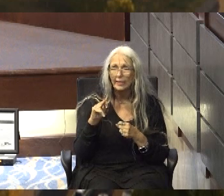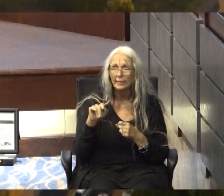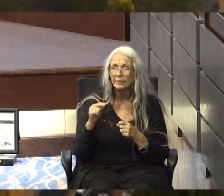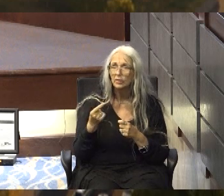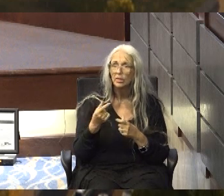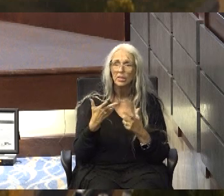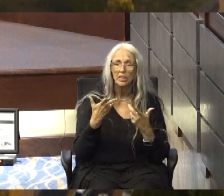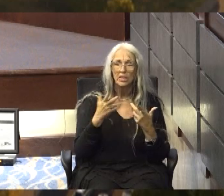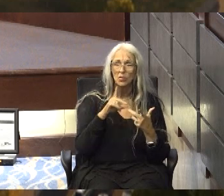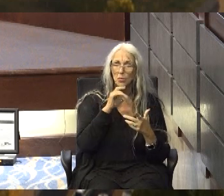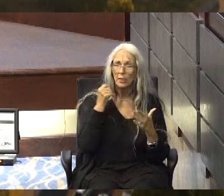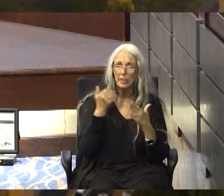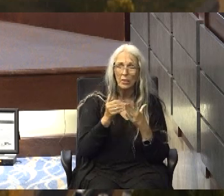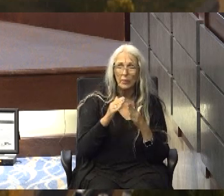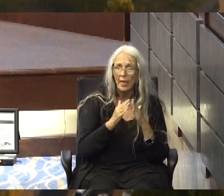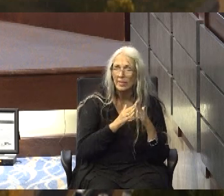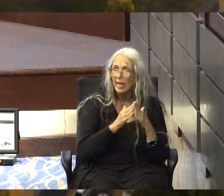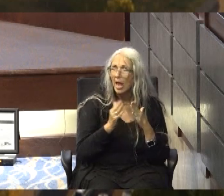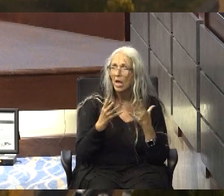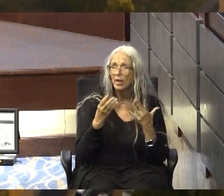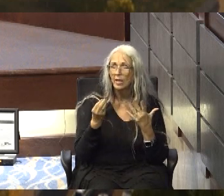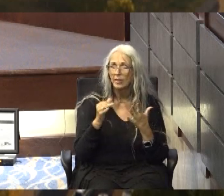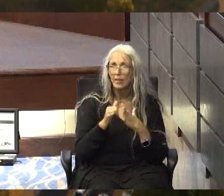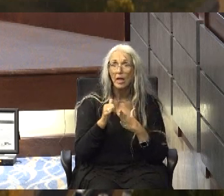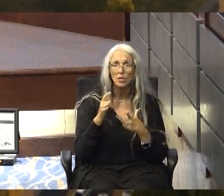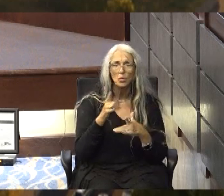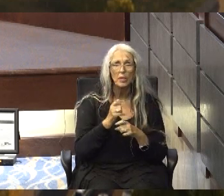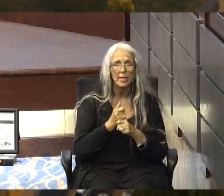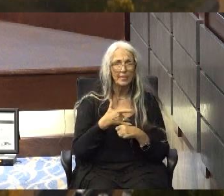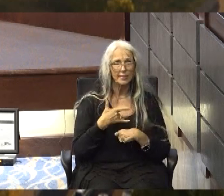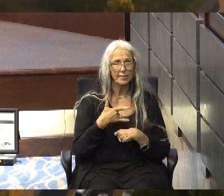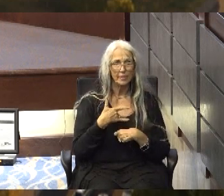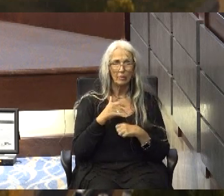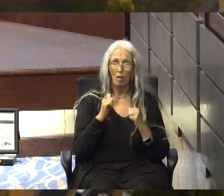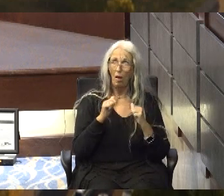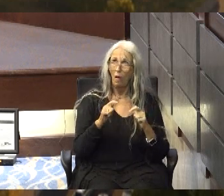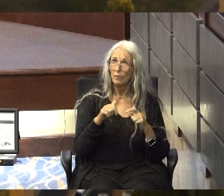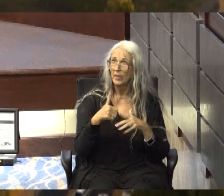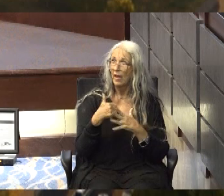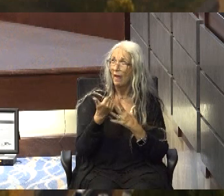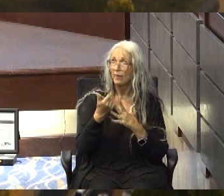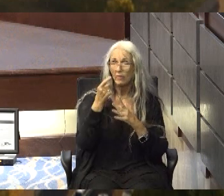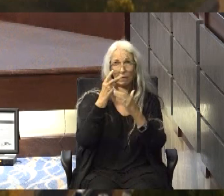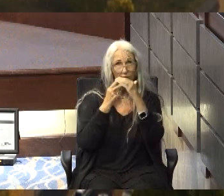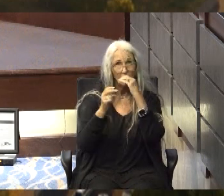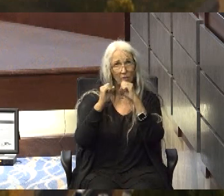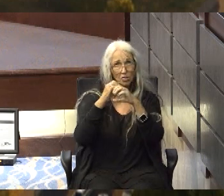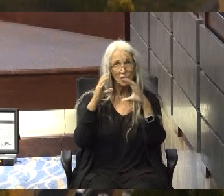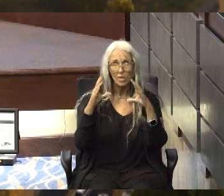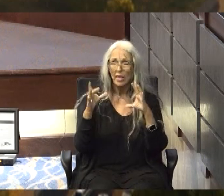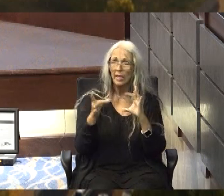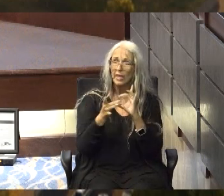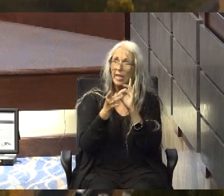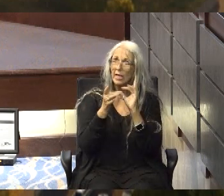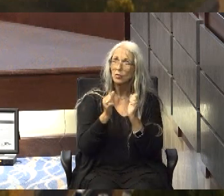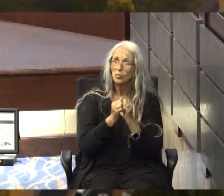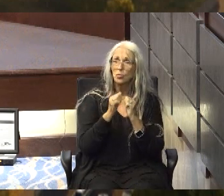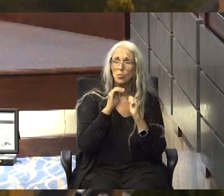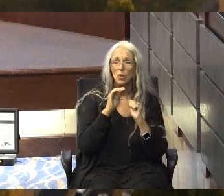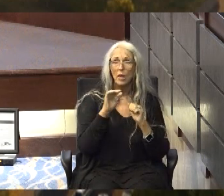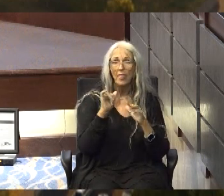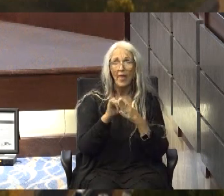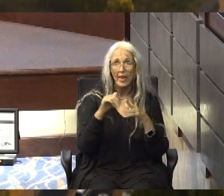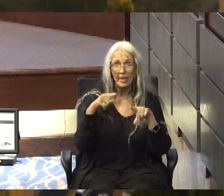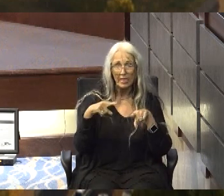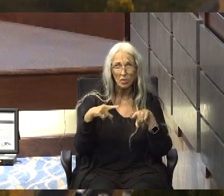positioning in the downtown, but even just getting a sense of all the other visions that it connects into. It really becomes that